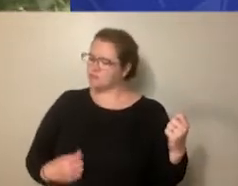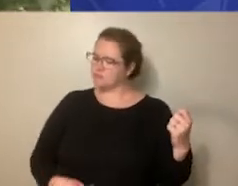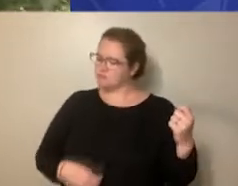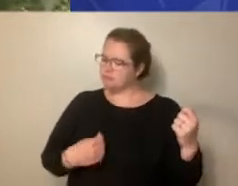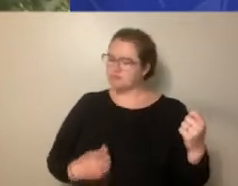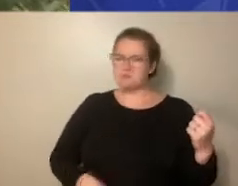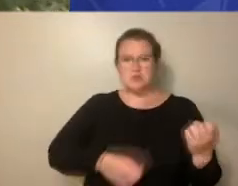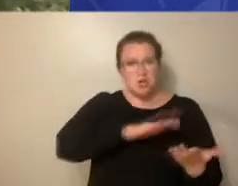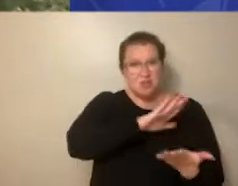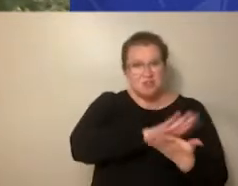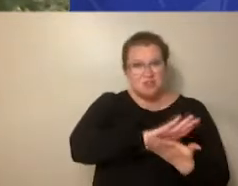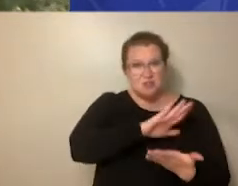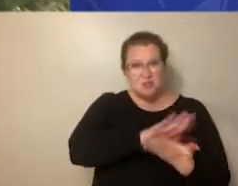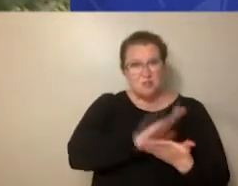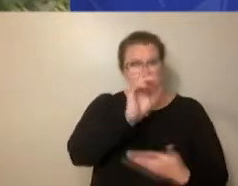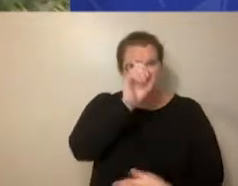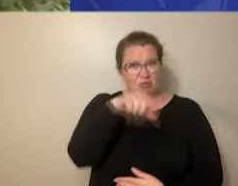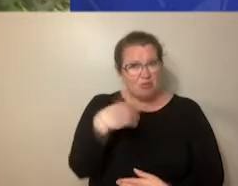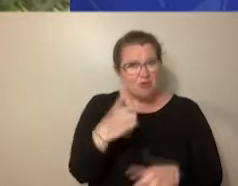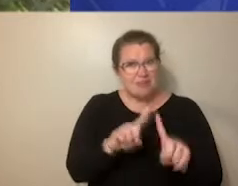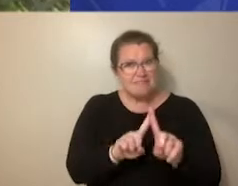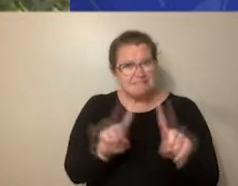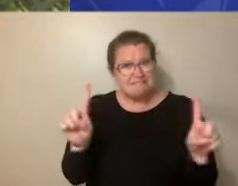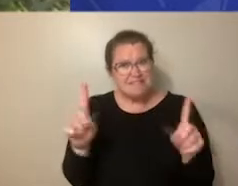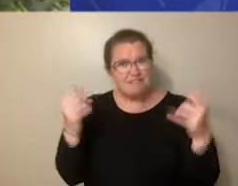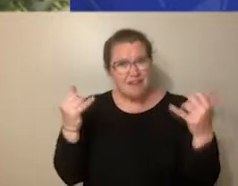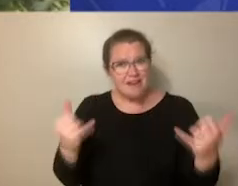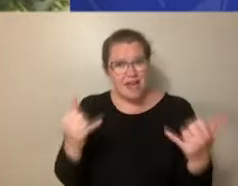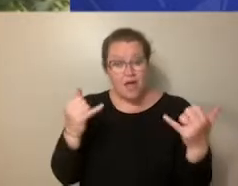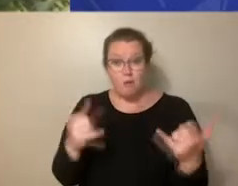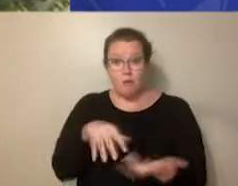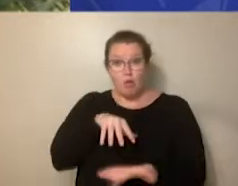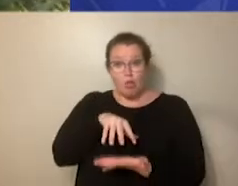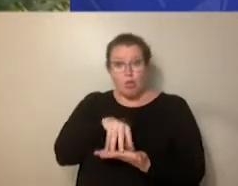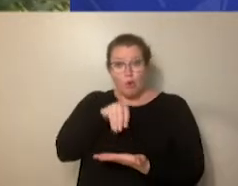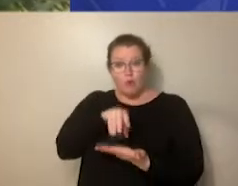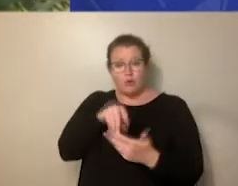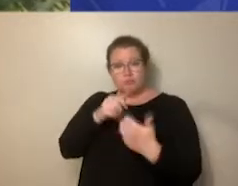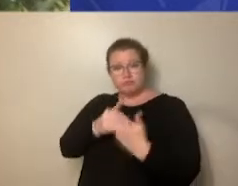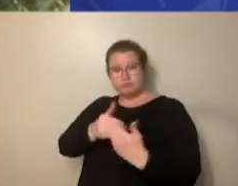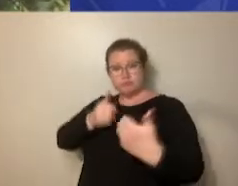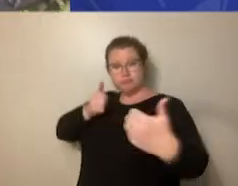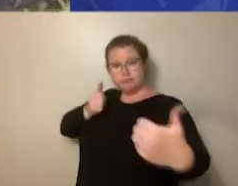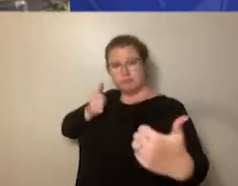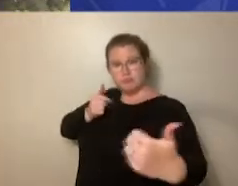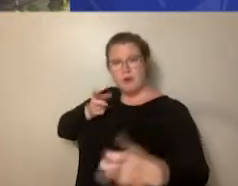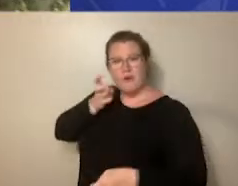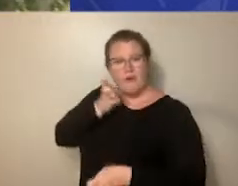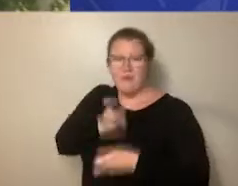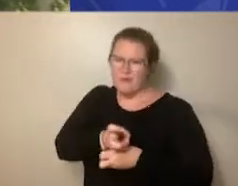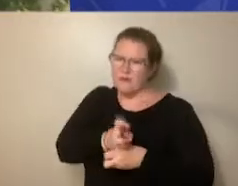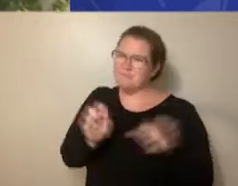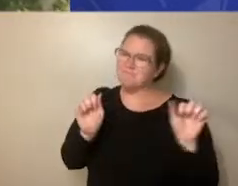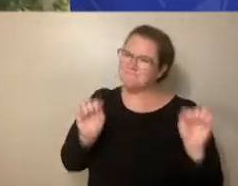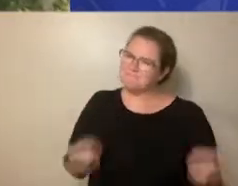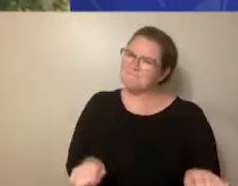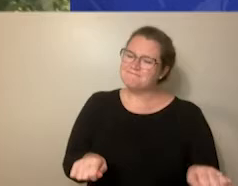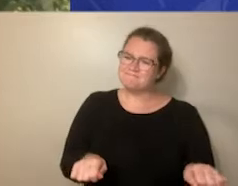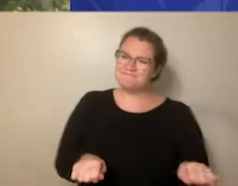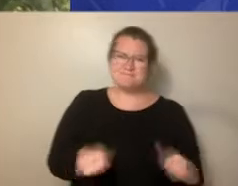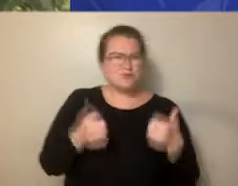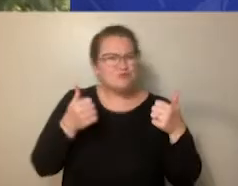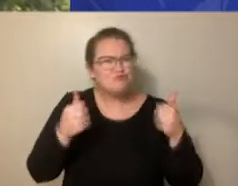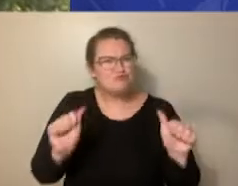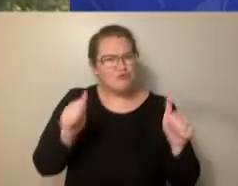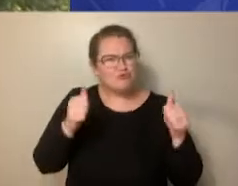School looks so different. Learning from a distance can be hard. Keep